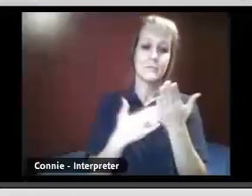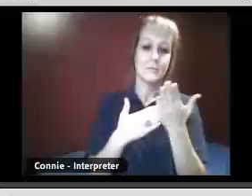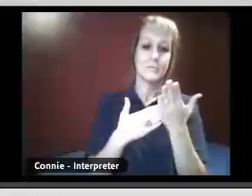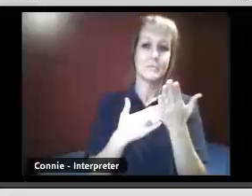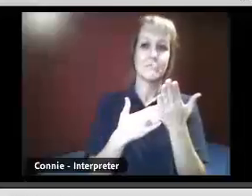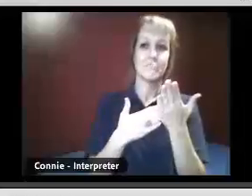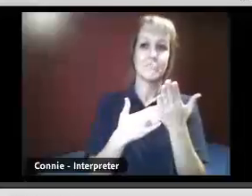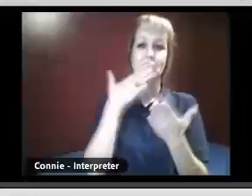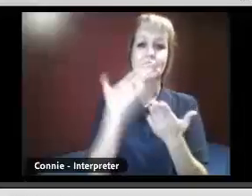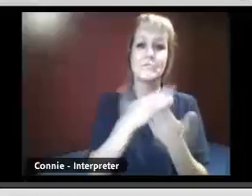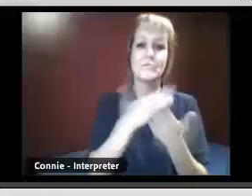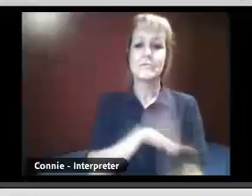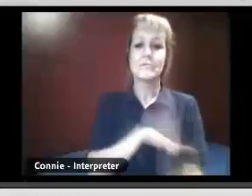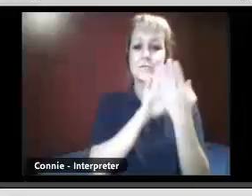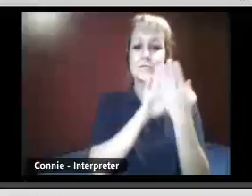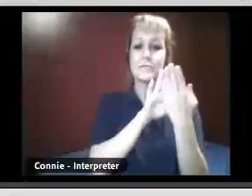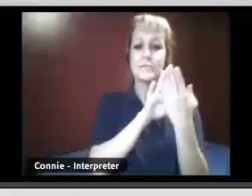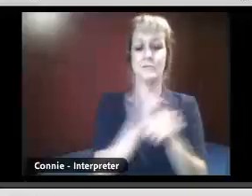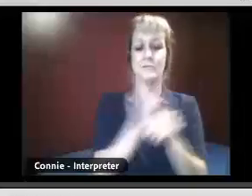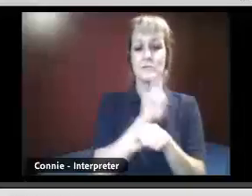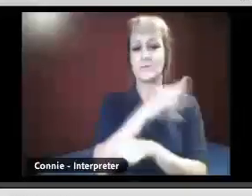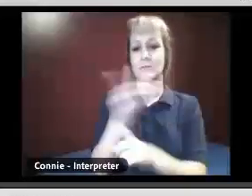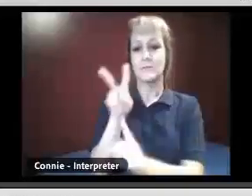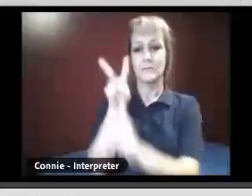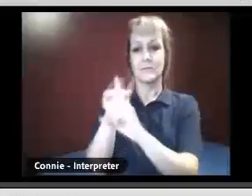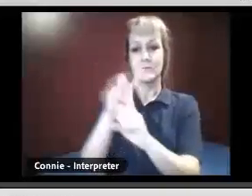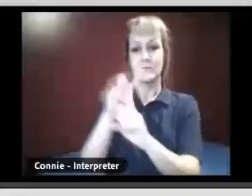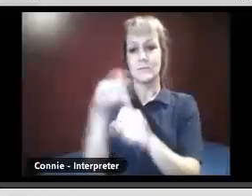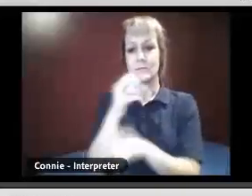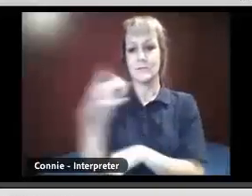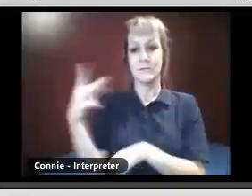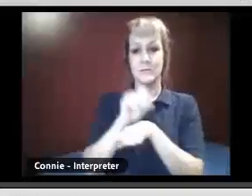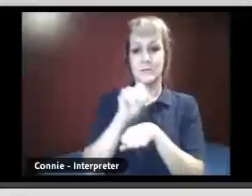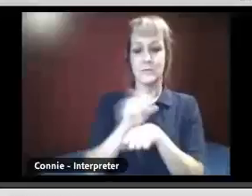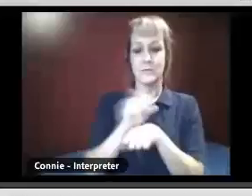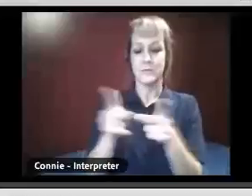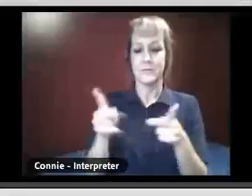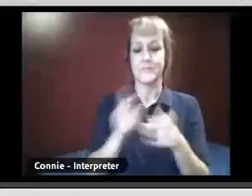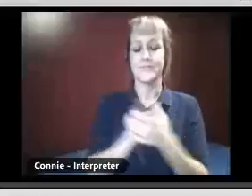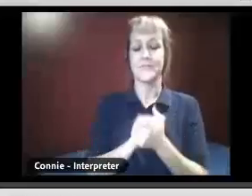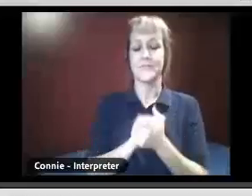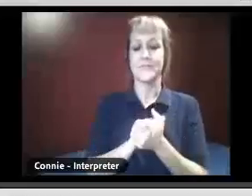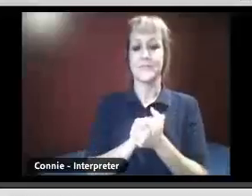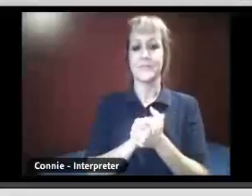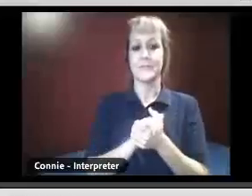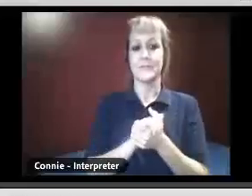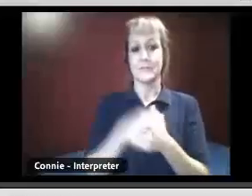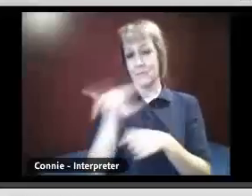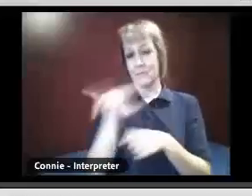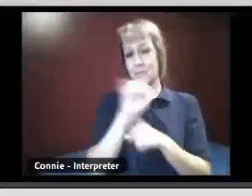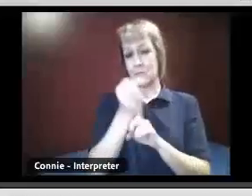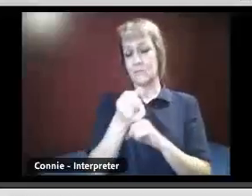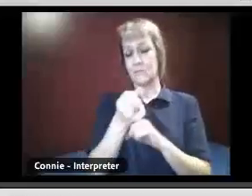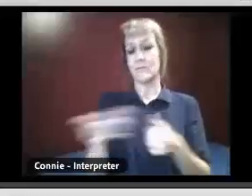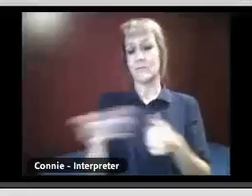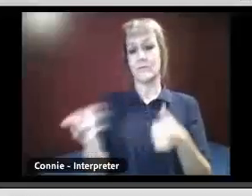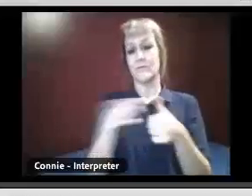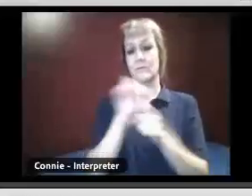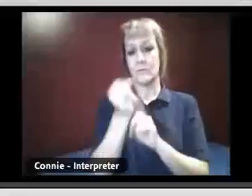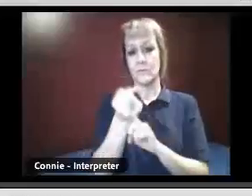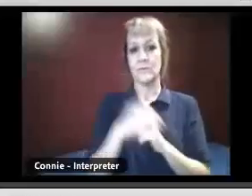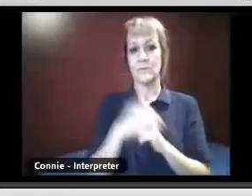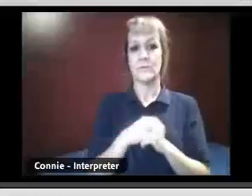to take back and apply, when you go back to the work, to your workplace. Okay, in this one, all right, the first situation. You